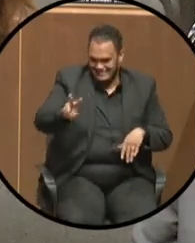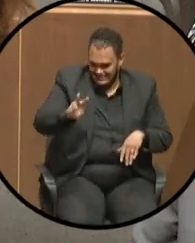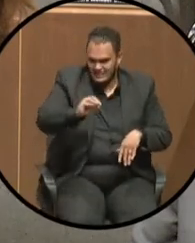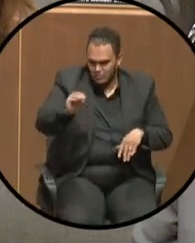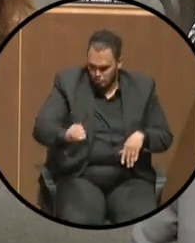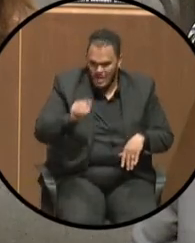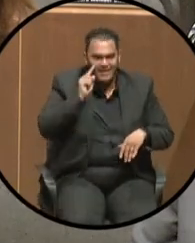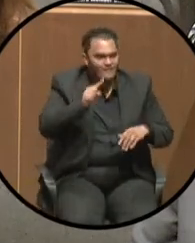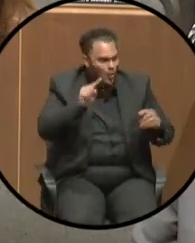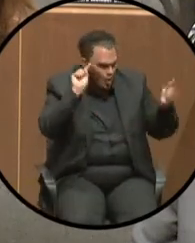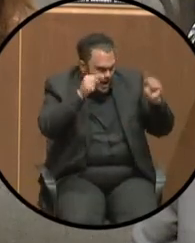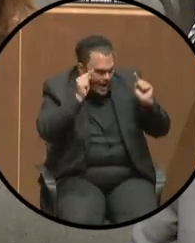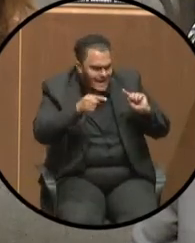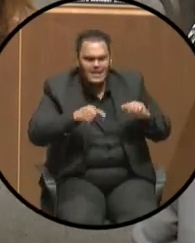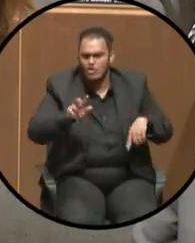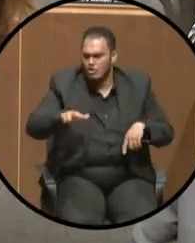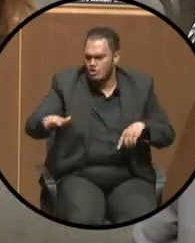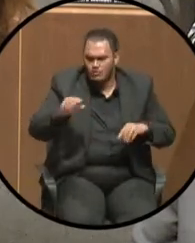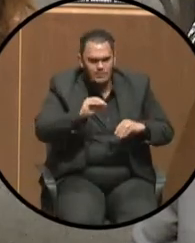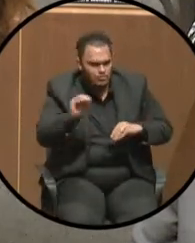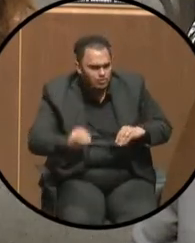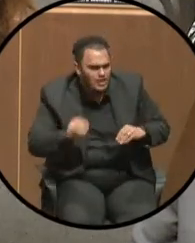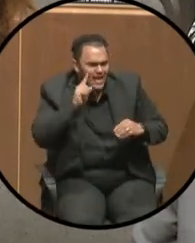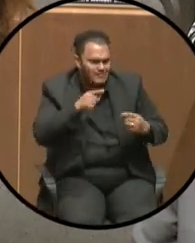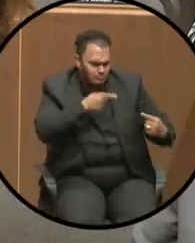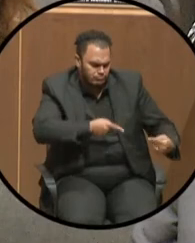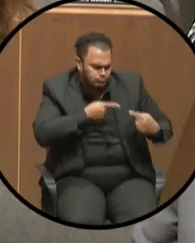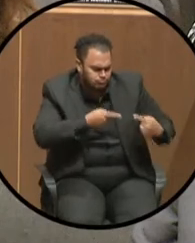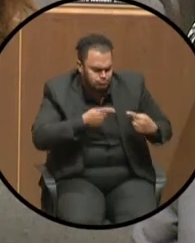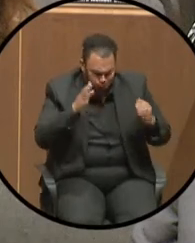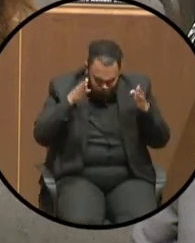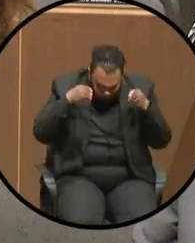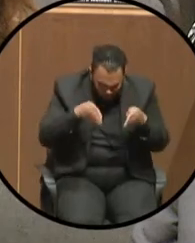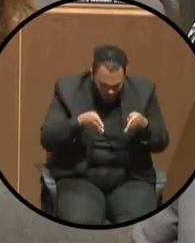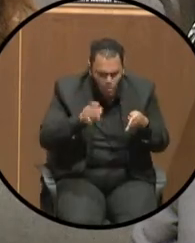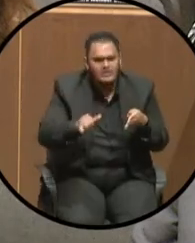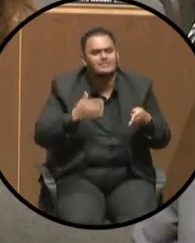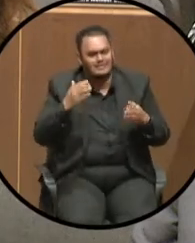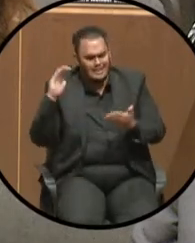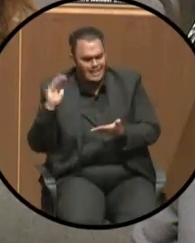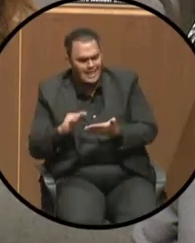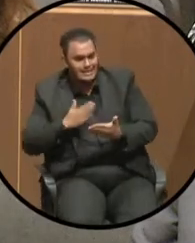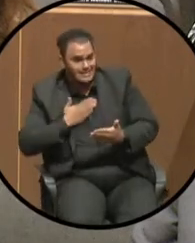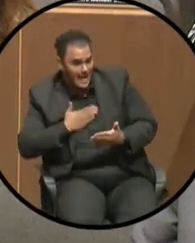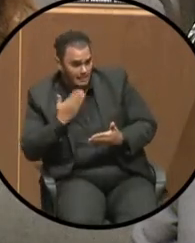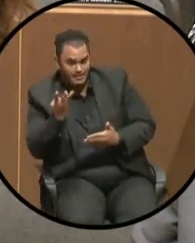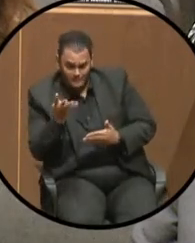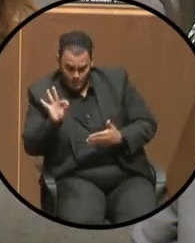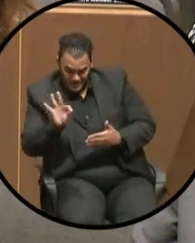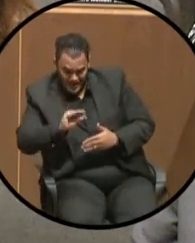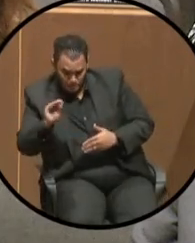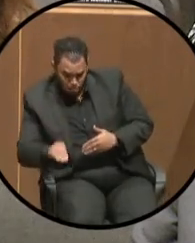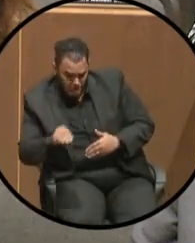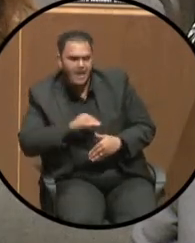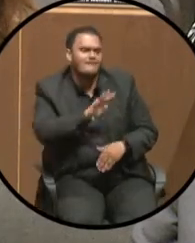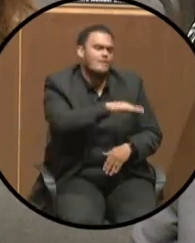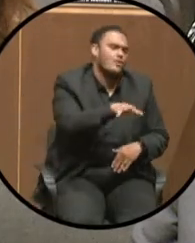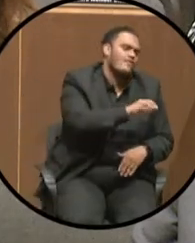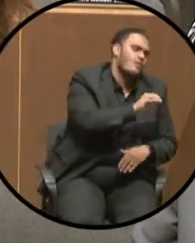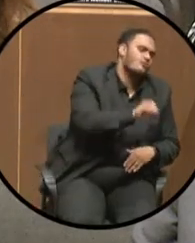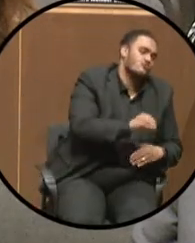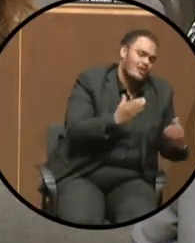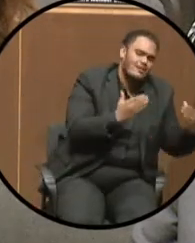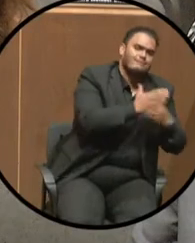53%, difficulty concentrating 50%, less happiness 49%, reluctance to go to school 44%, impaired